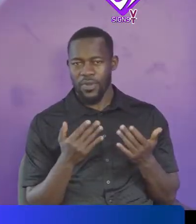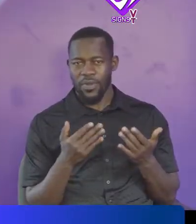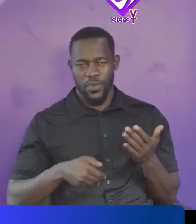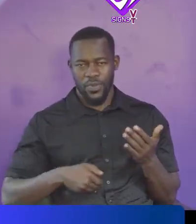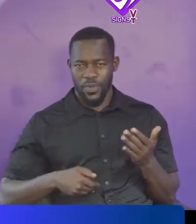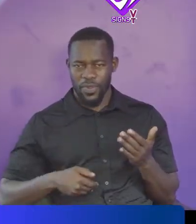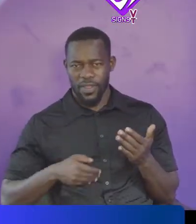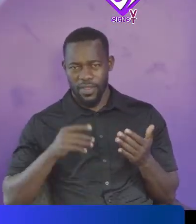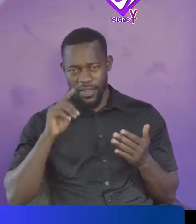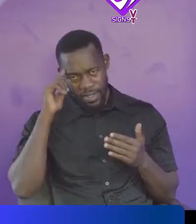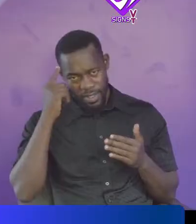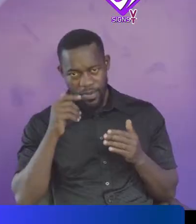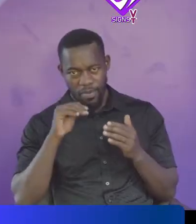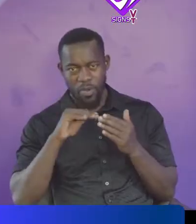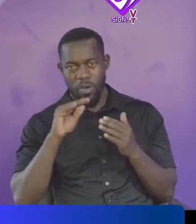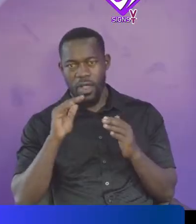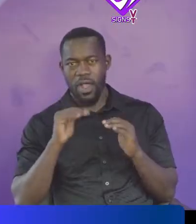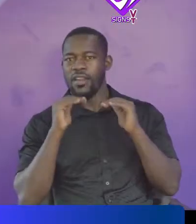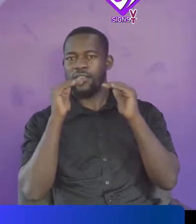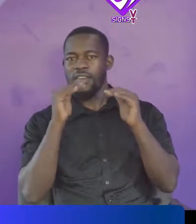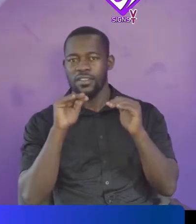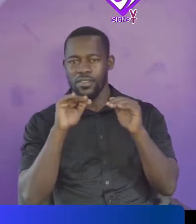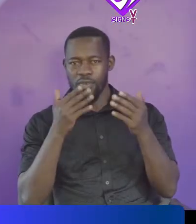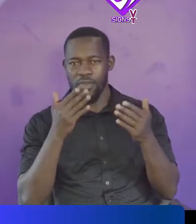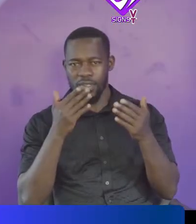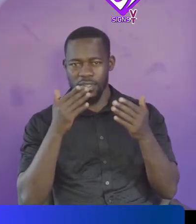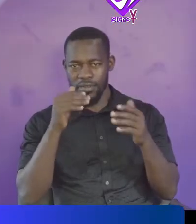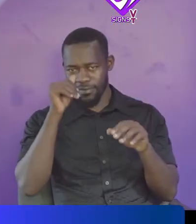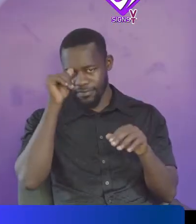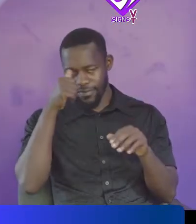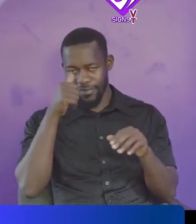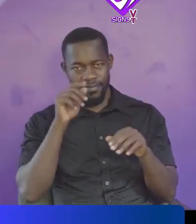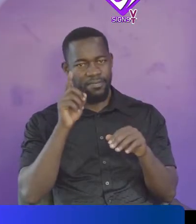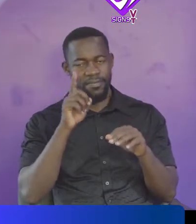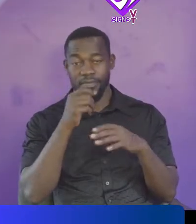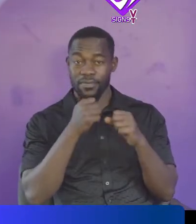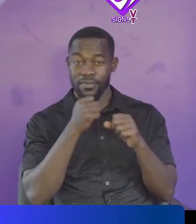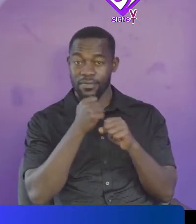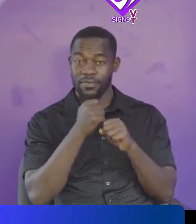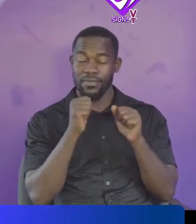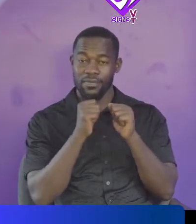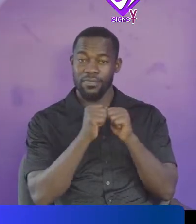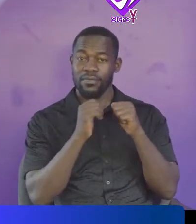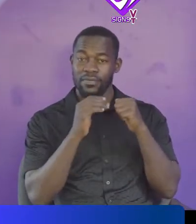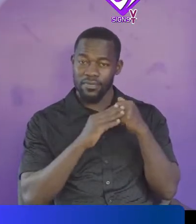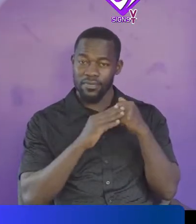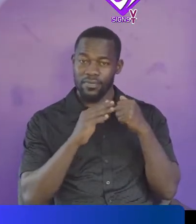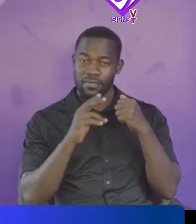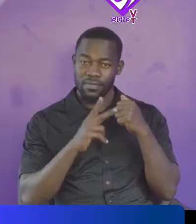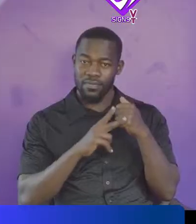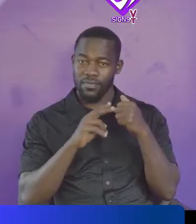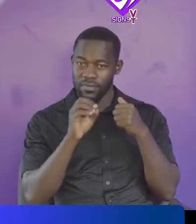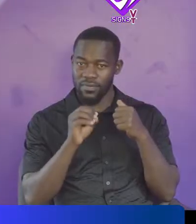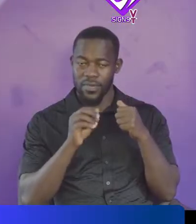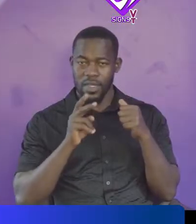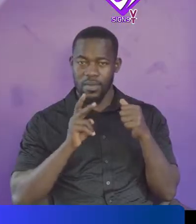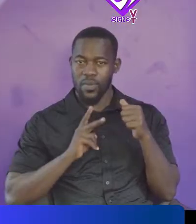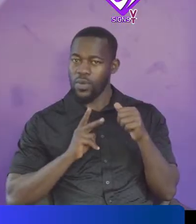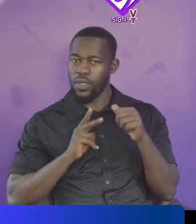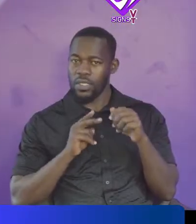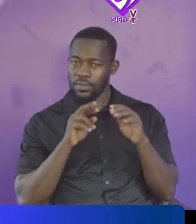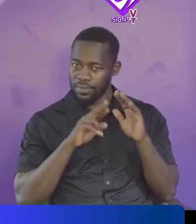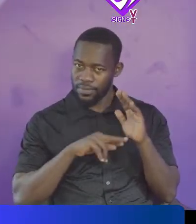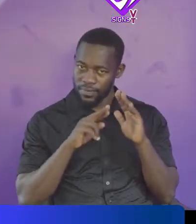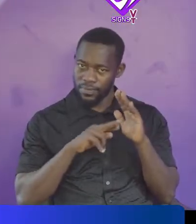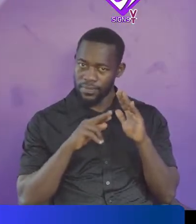sana. Hapana. So in 1960s and in 1970s, people used to also operate. The reason I carried these things is